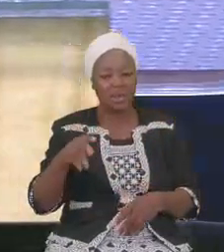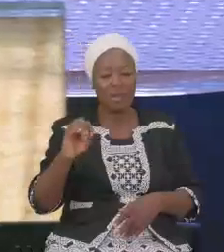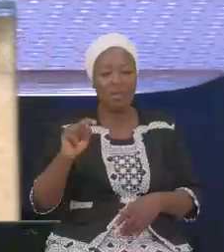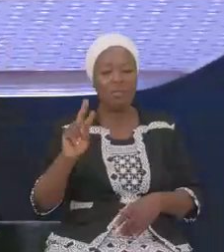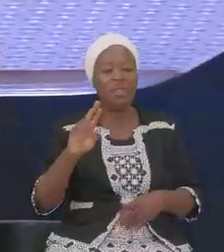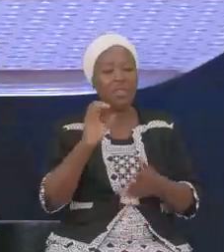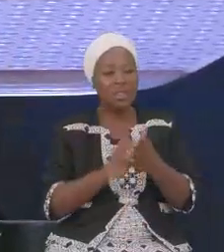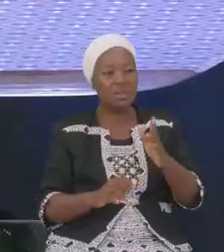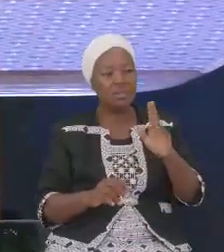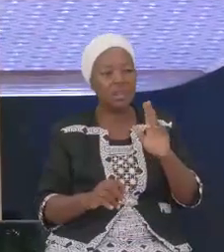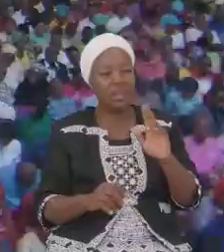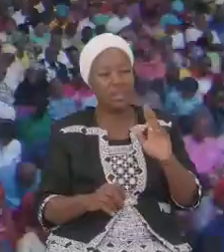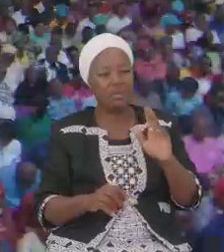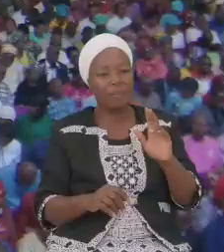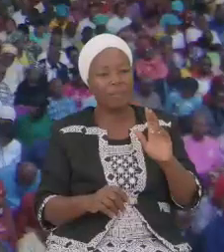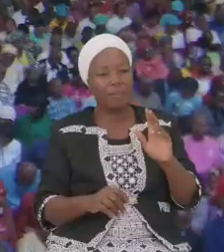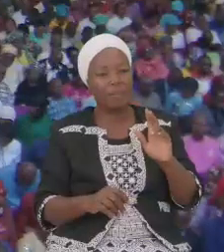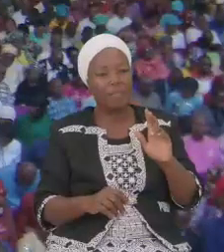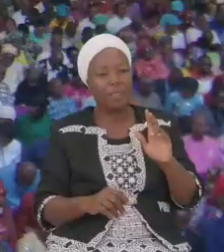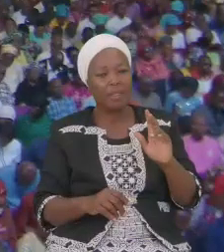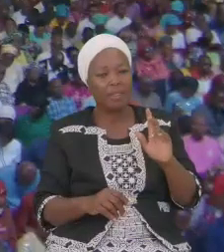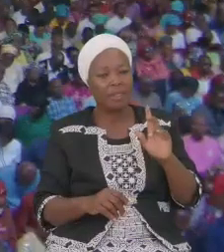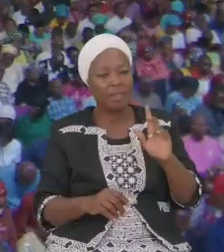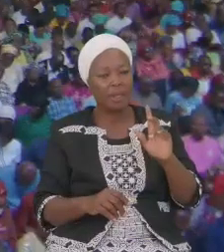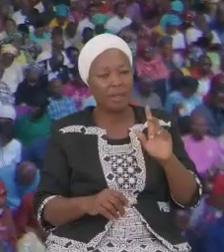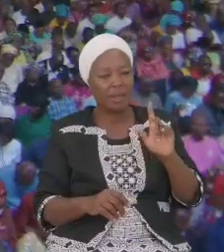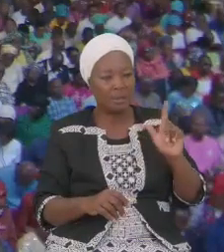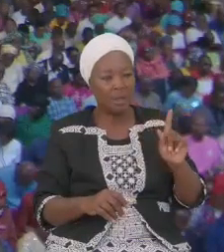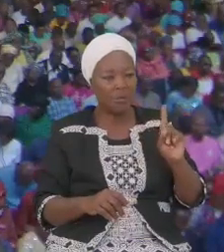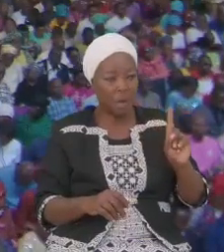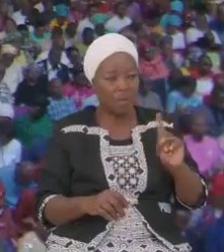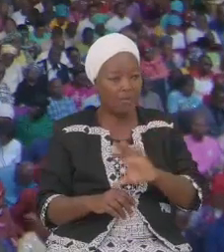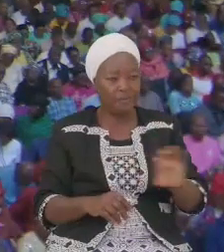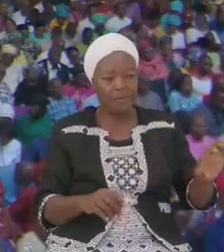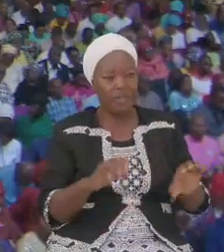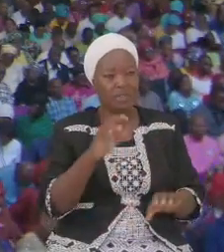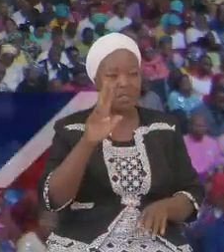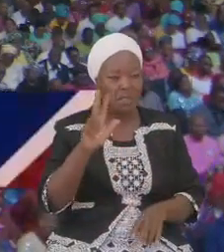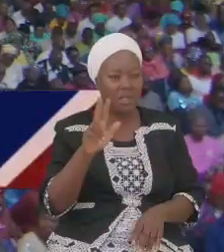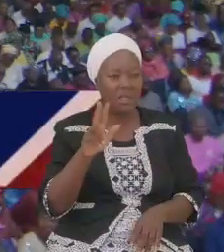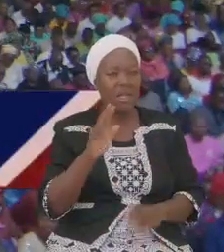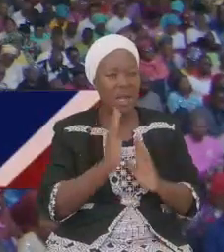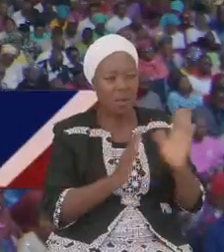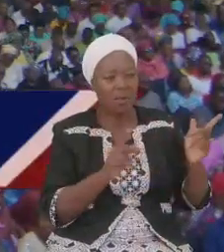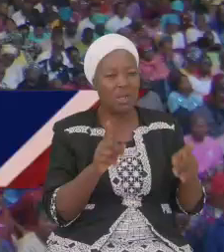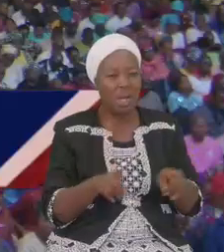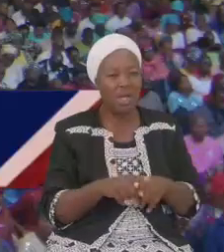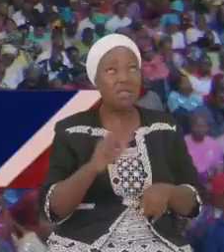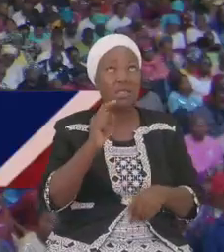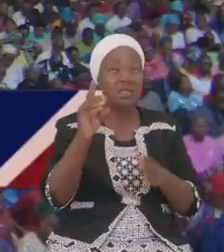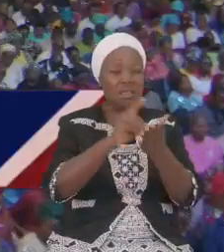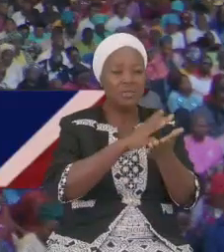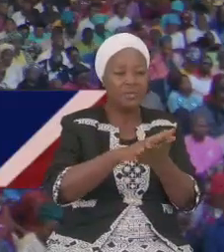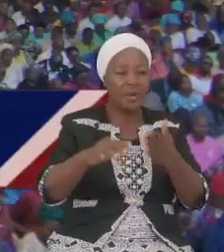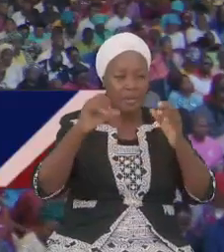1, and we're looking at verse 3. It says in verse 3, according as his divine power